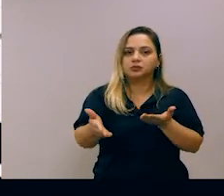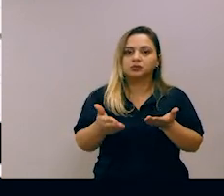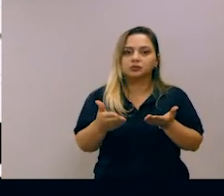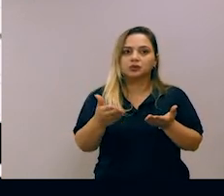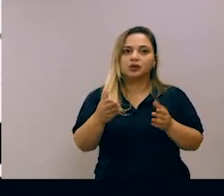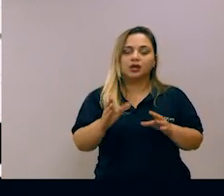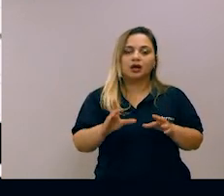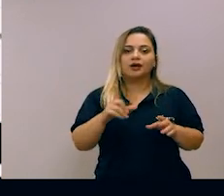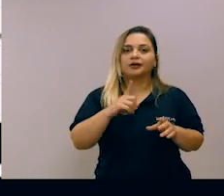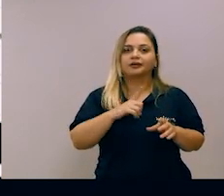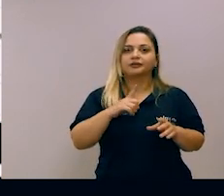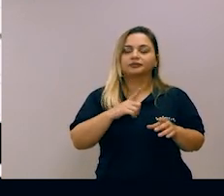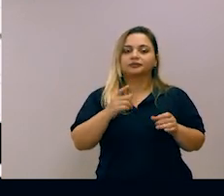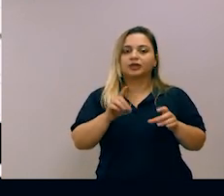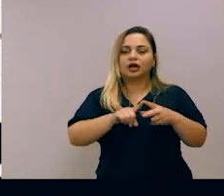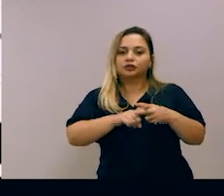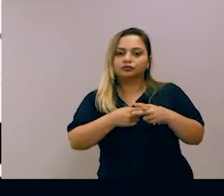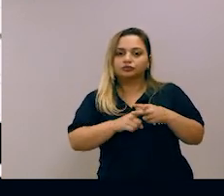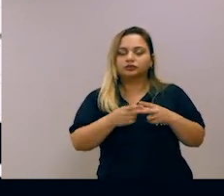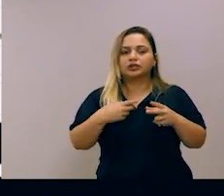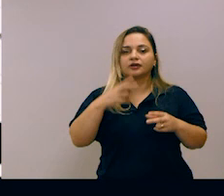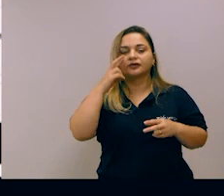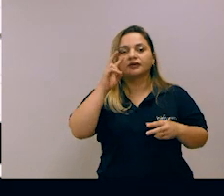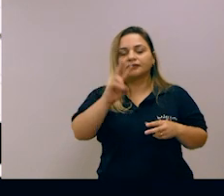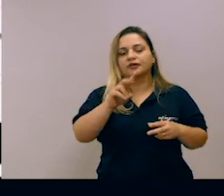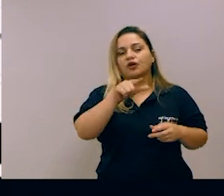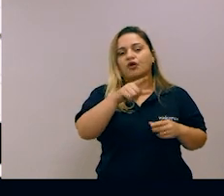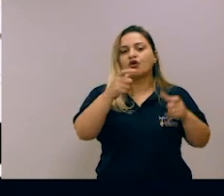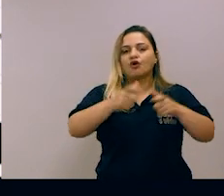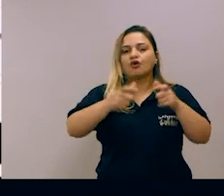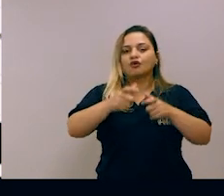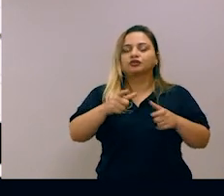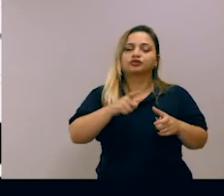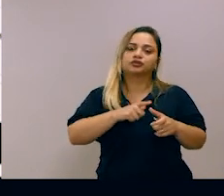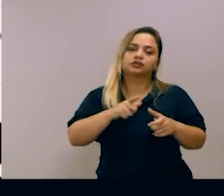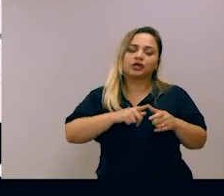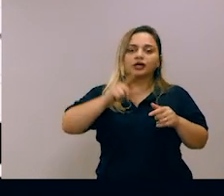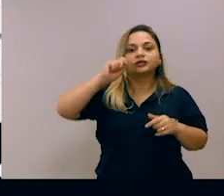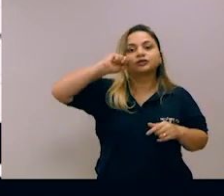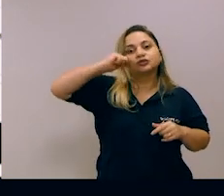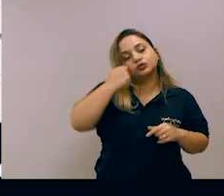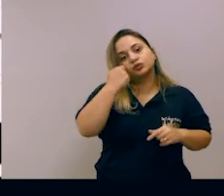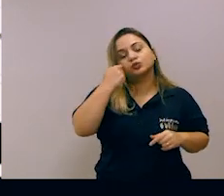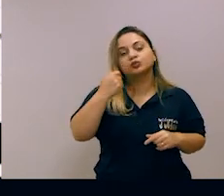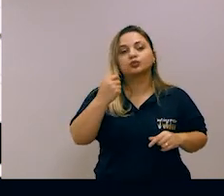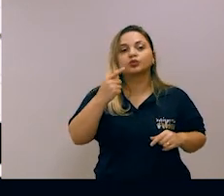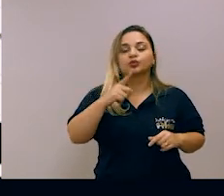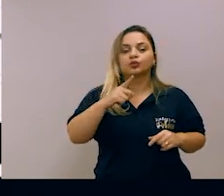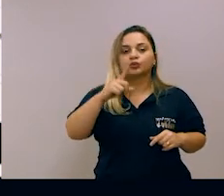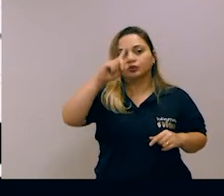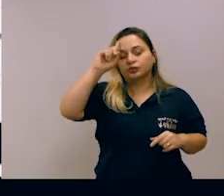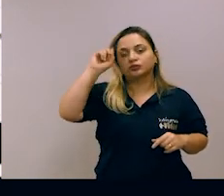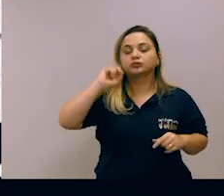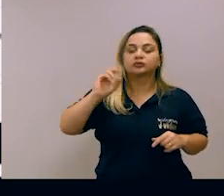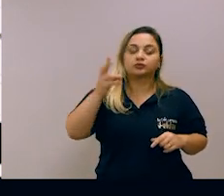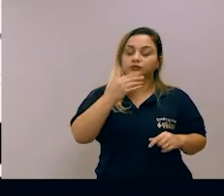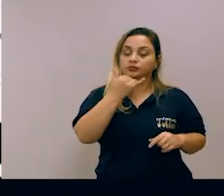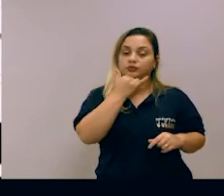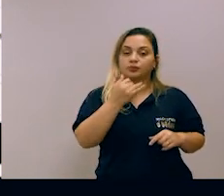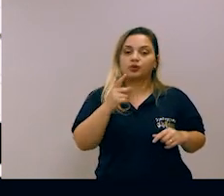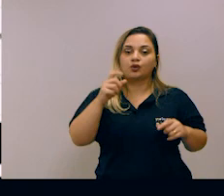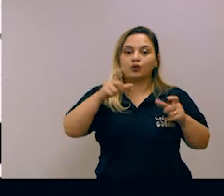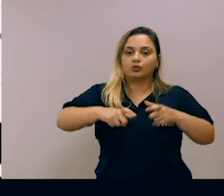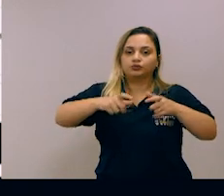Diego is one of them, and we started determining, okay, the darker areas are areas that are more interesting for